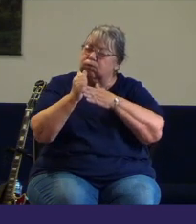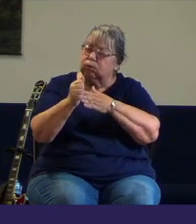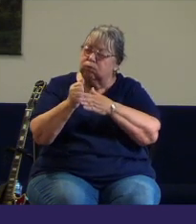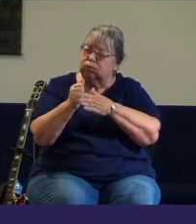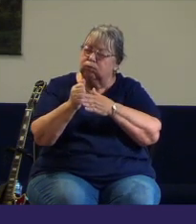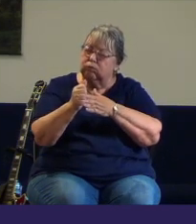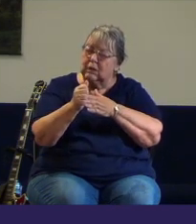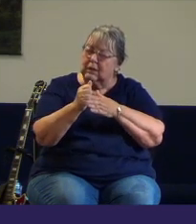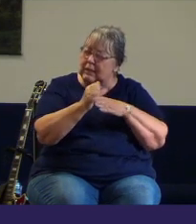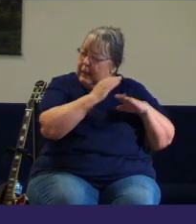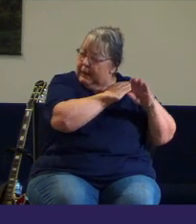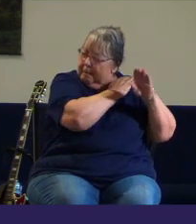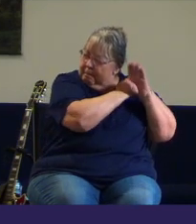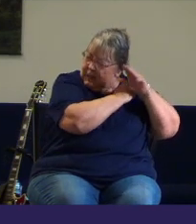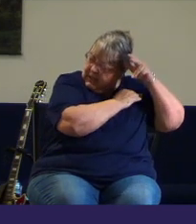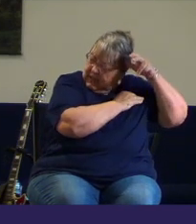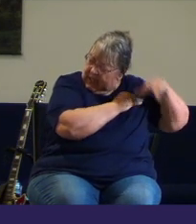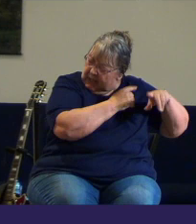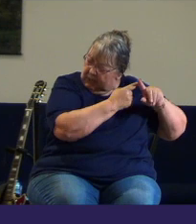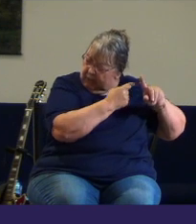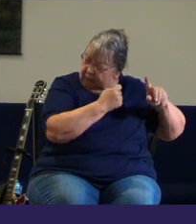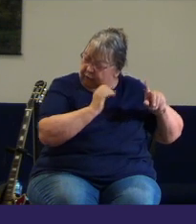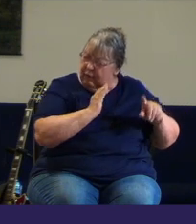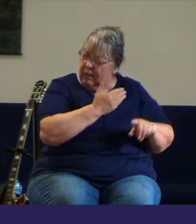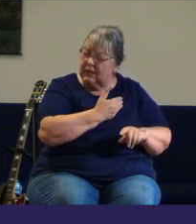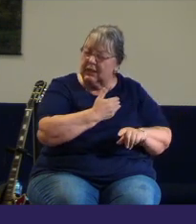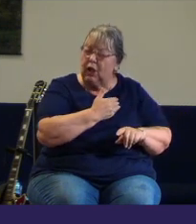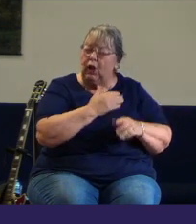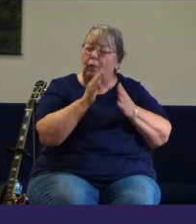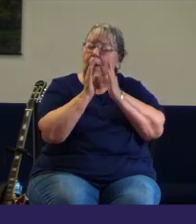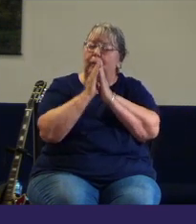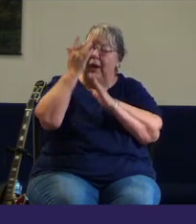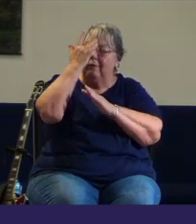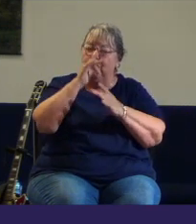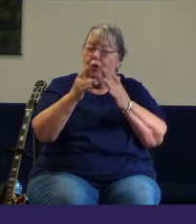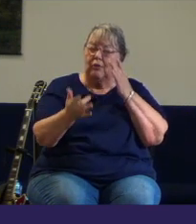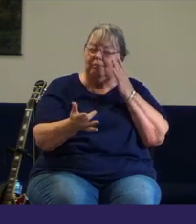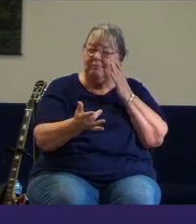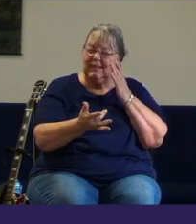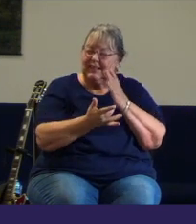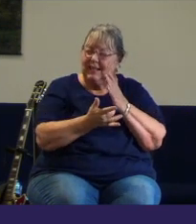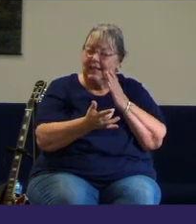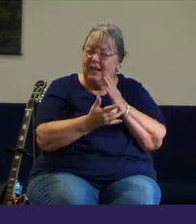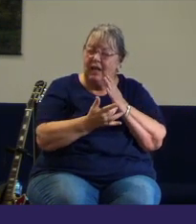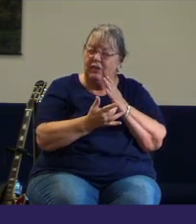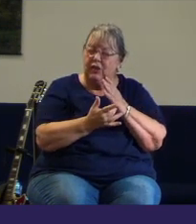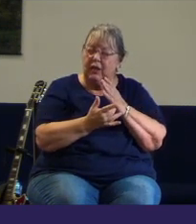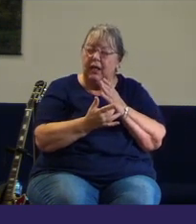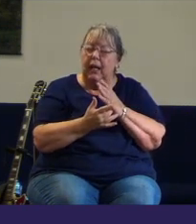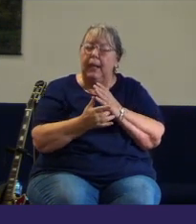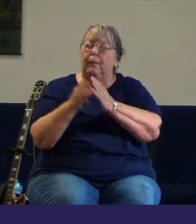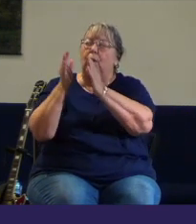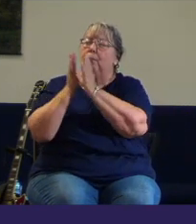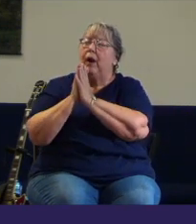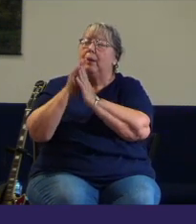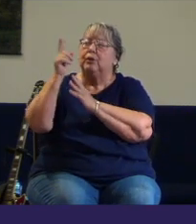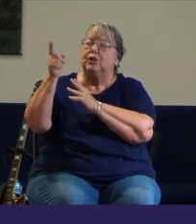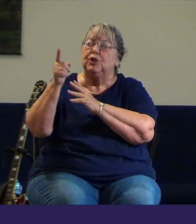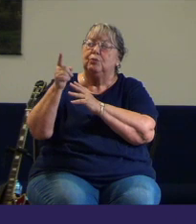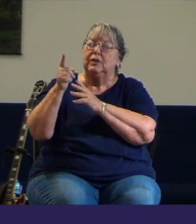attempt of the enemy. We pray for the recordings. We pray, oh God, that you would visit the homes of those whose hearts you're